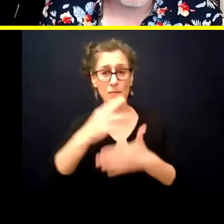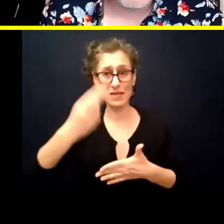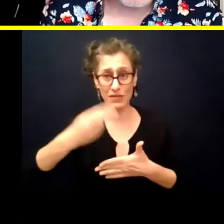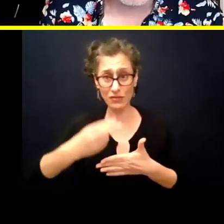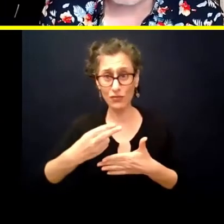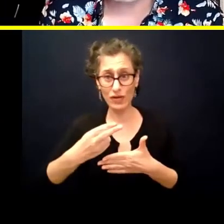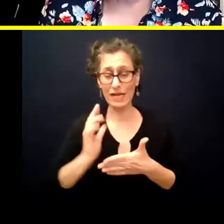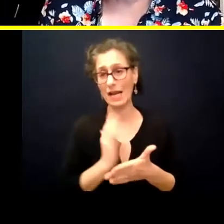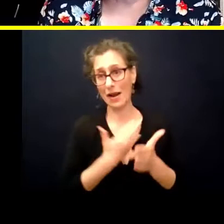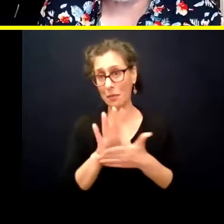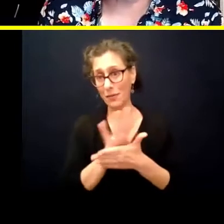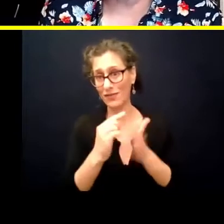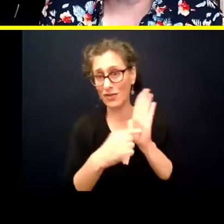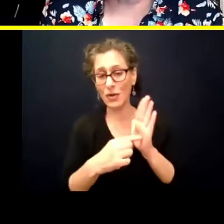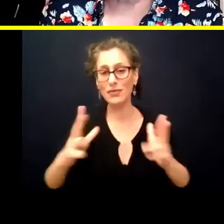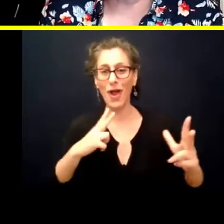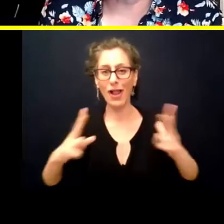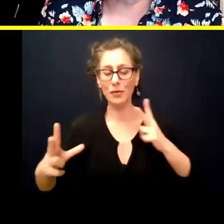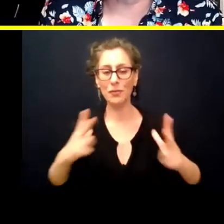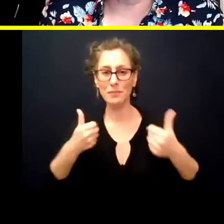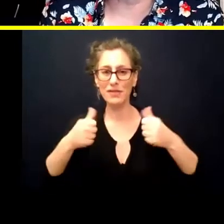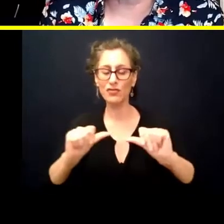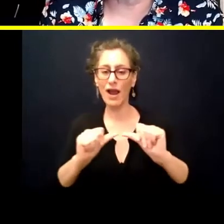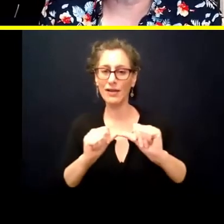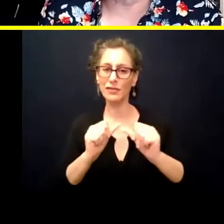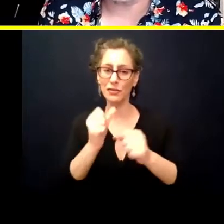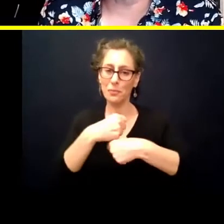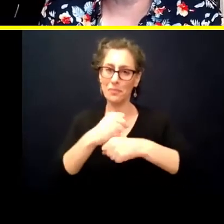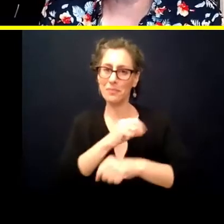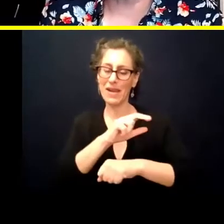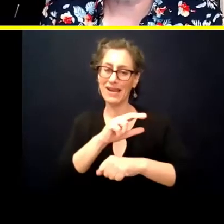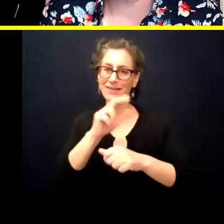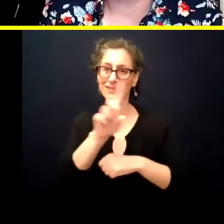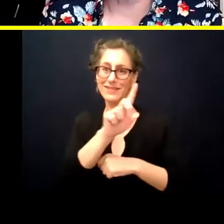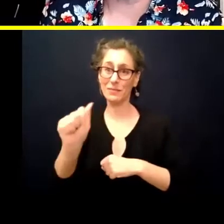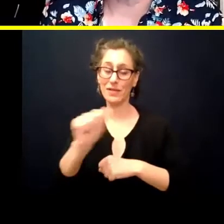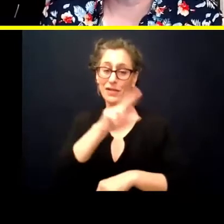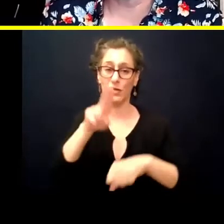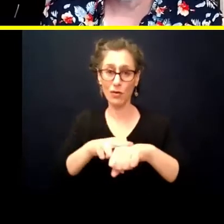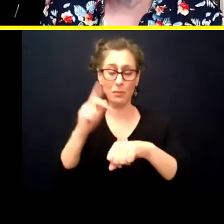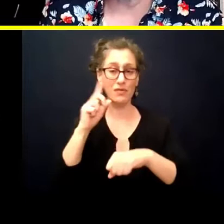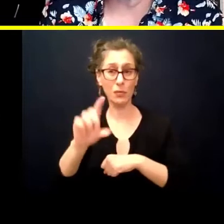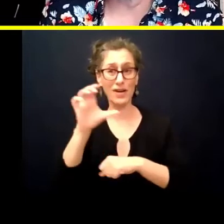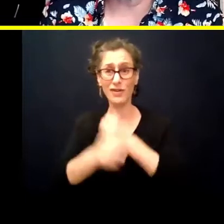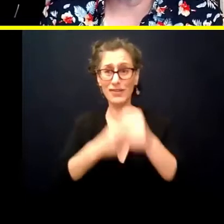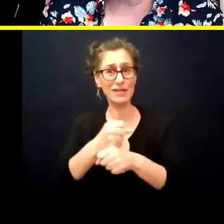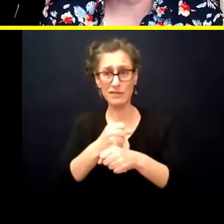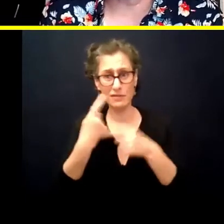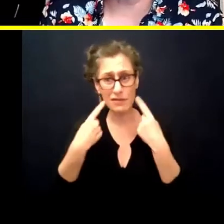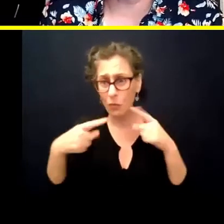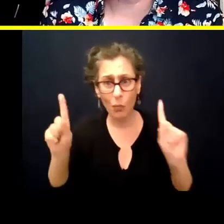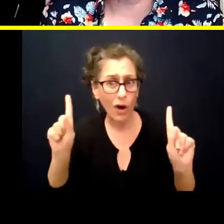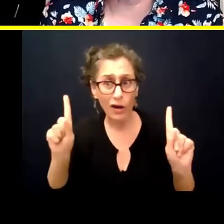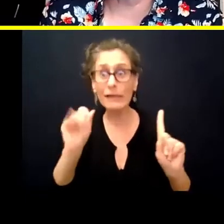shows, Hollywood's been trying to normalize disability for 100 years now. It hasn't worked. If